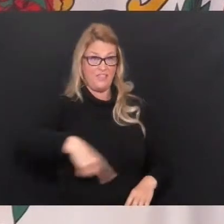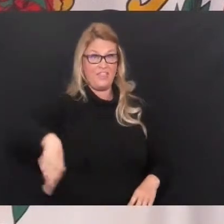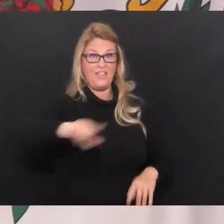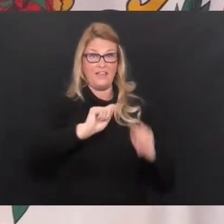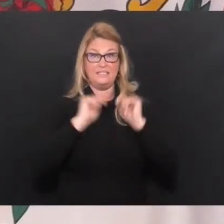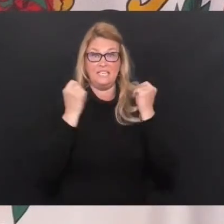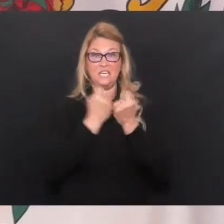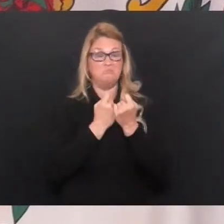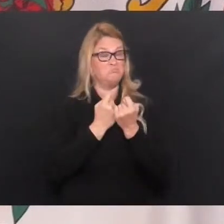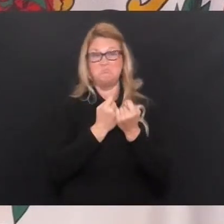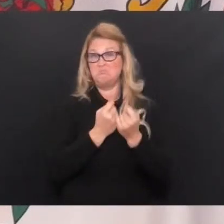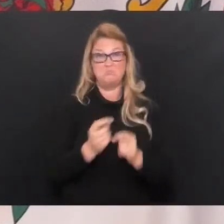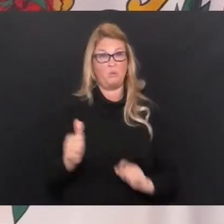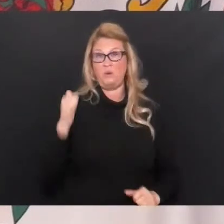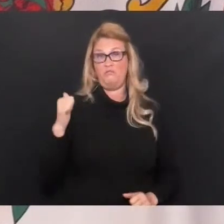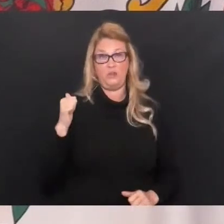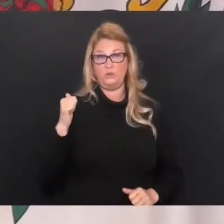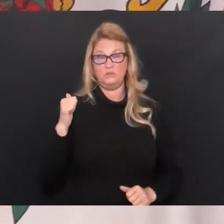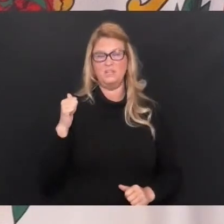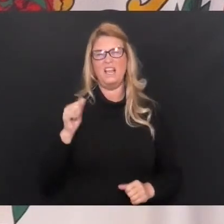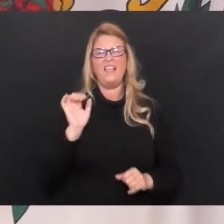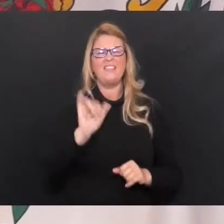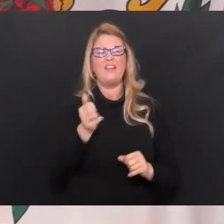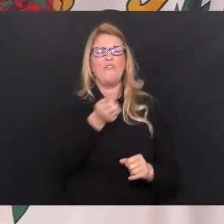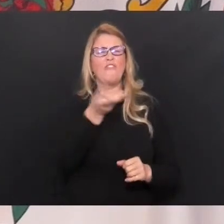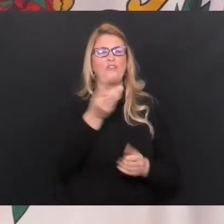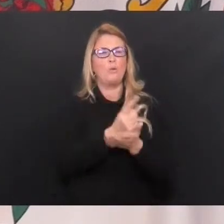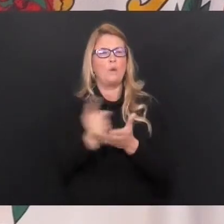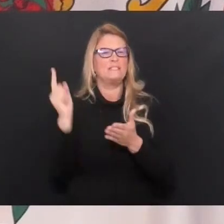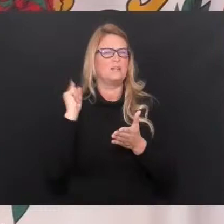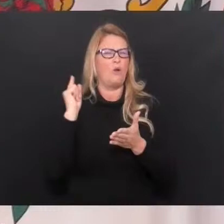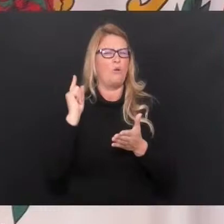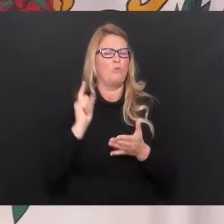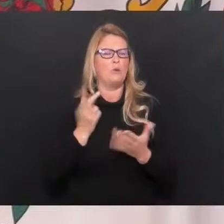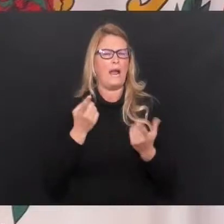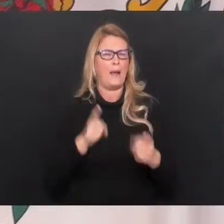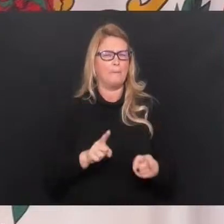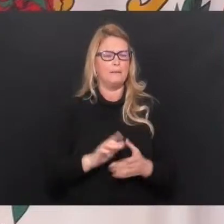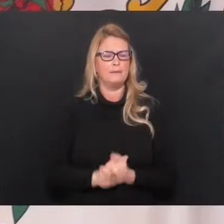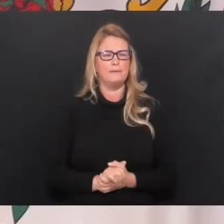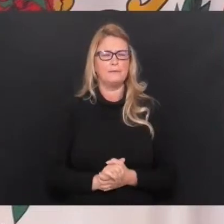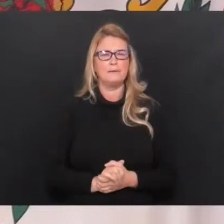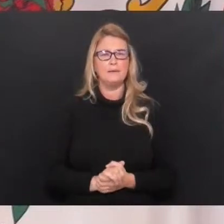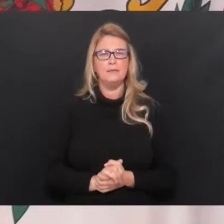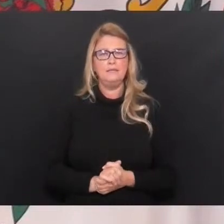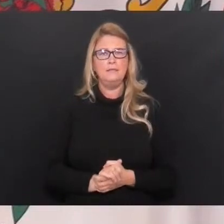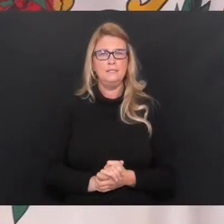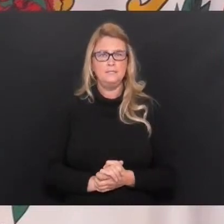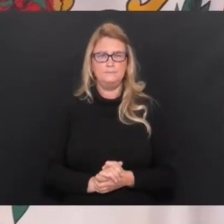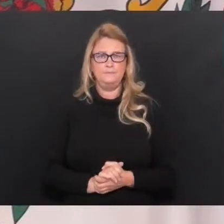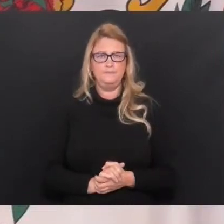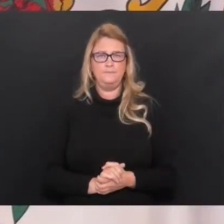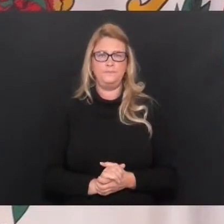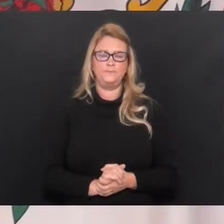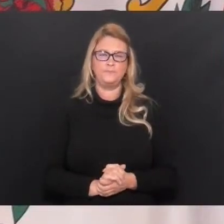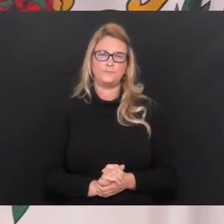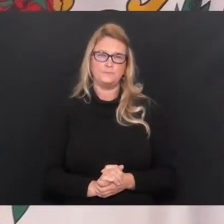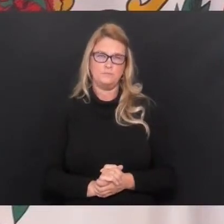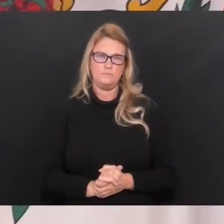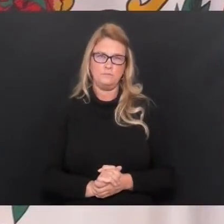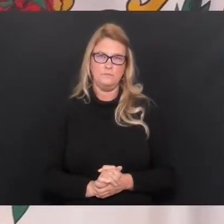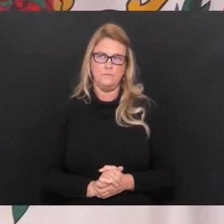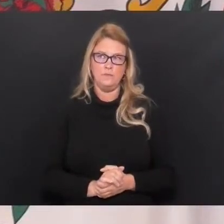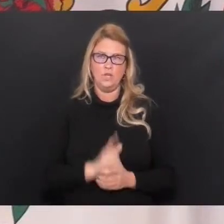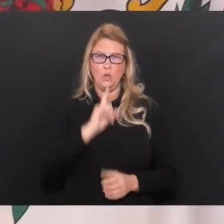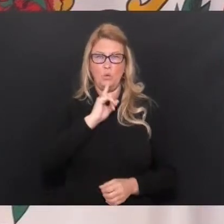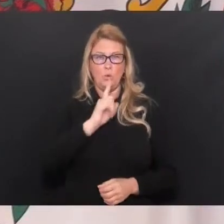vaccinated. This was weeks ago, a couple weeks ago. You know, it kind of